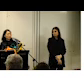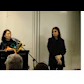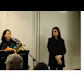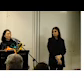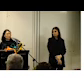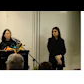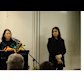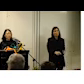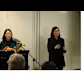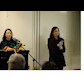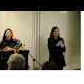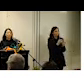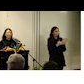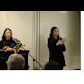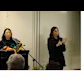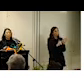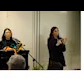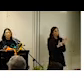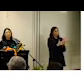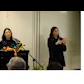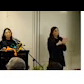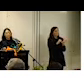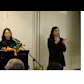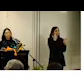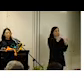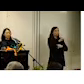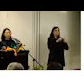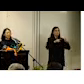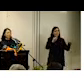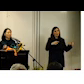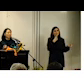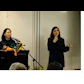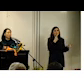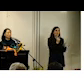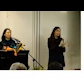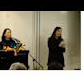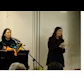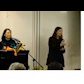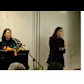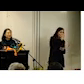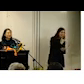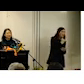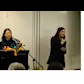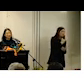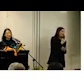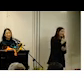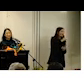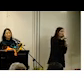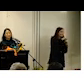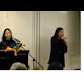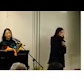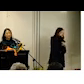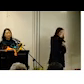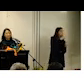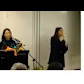So mutations in the GABA-A receptors are found in patients with a diverse type of epilepsy. So they range from mild treatable fever-sensitive seizures